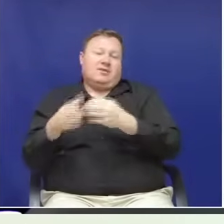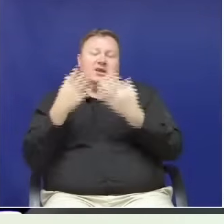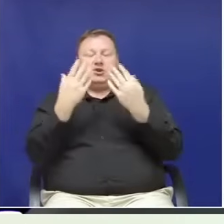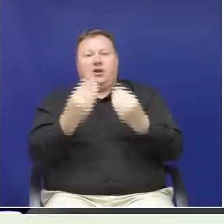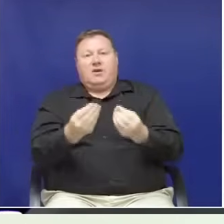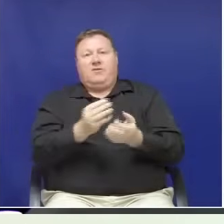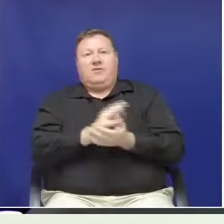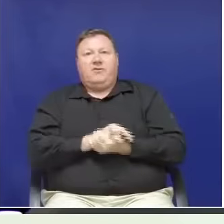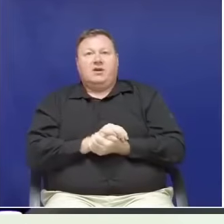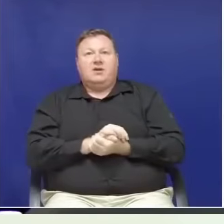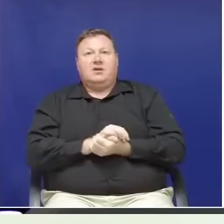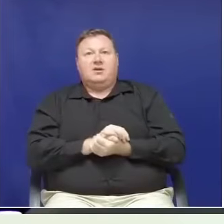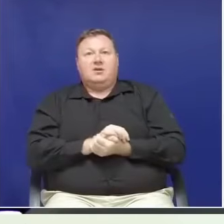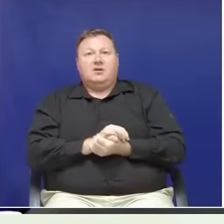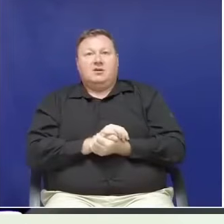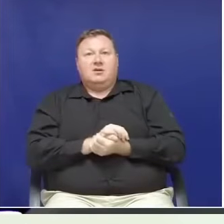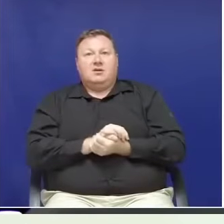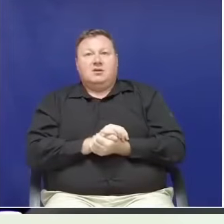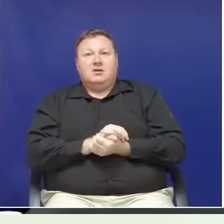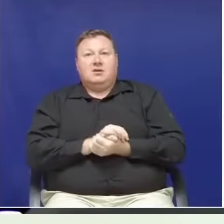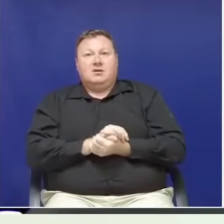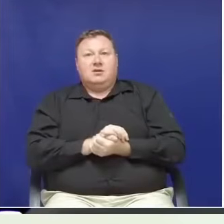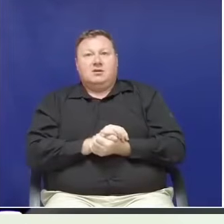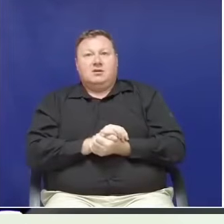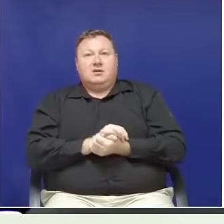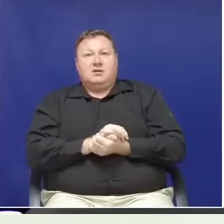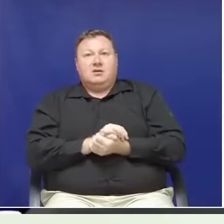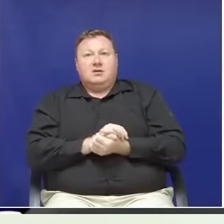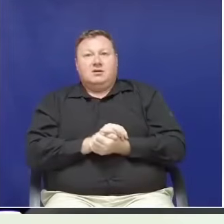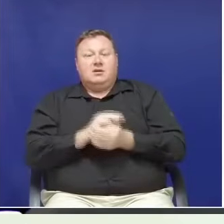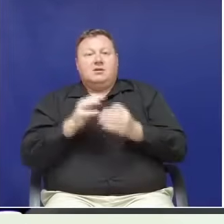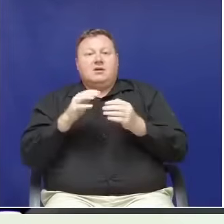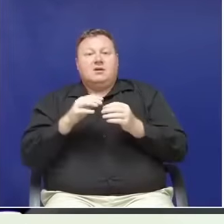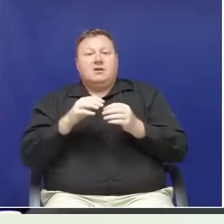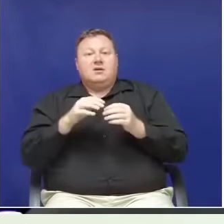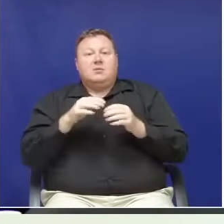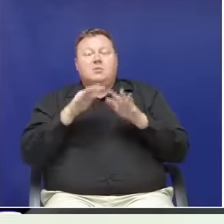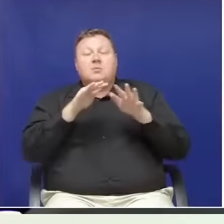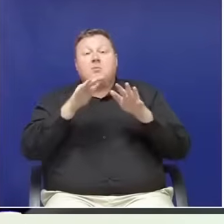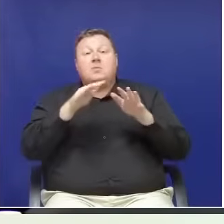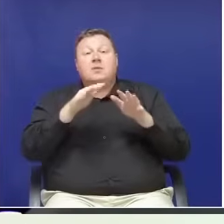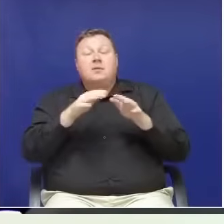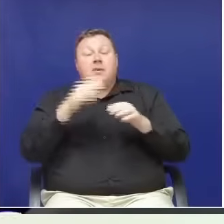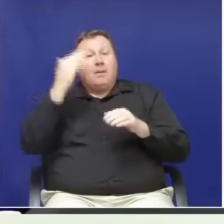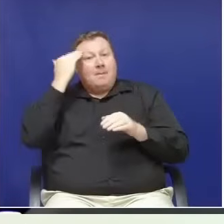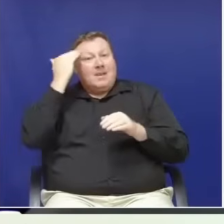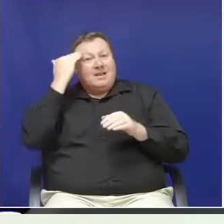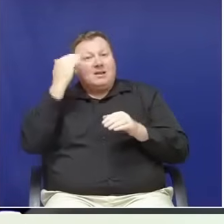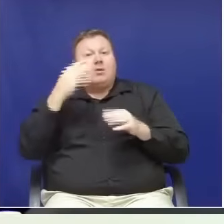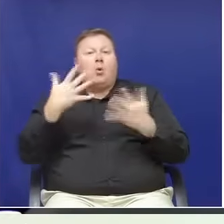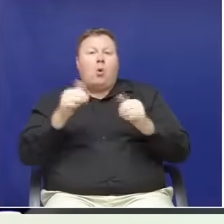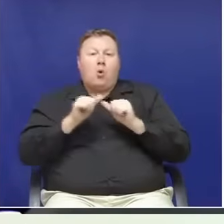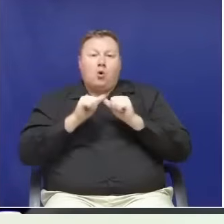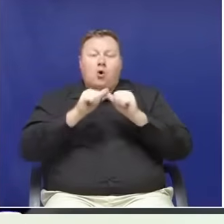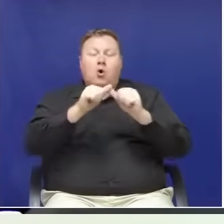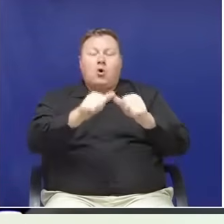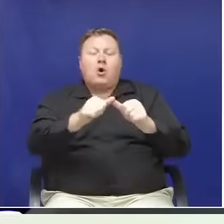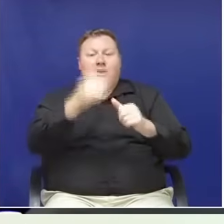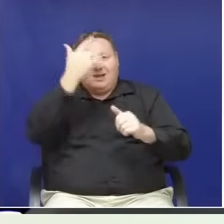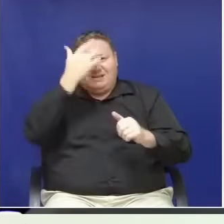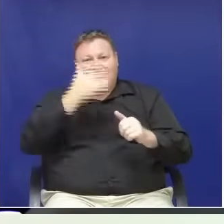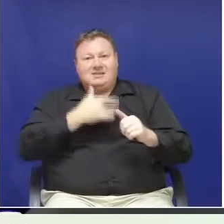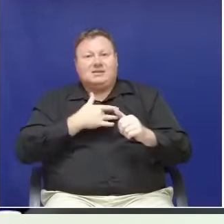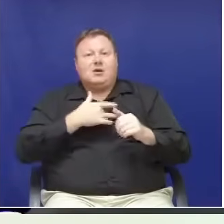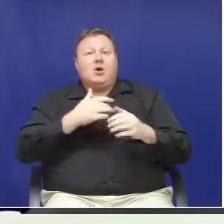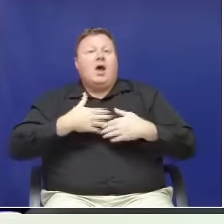classification. Offenders suffering from mental or chronic illness or whose health status will be